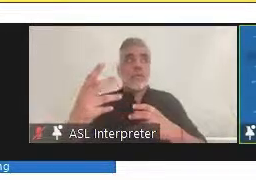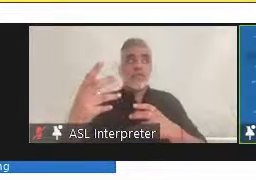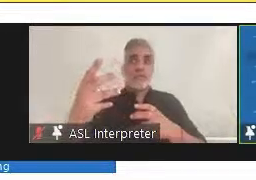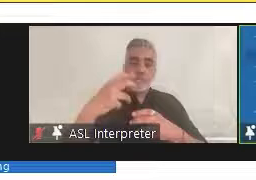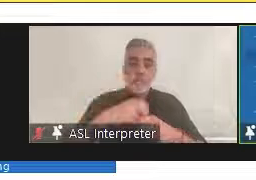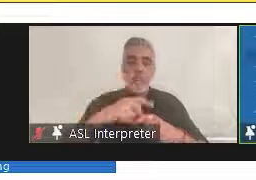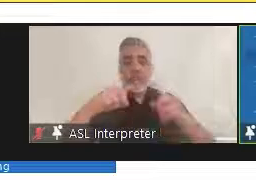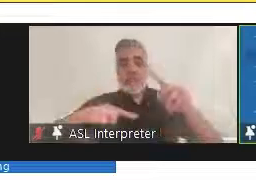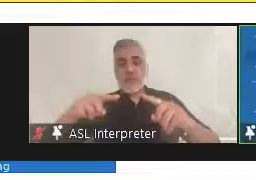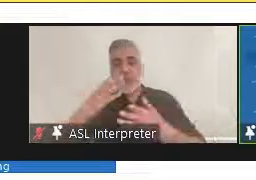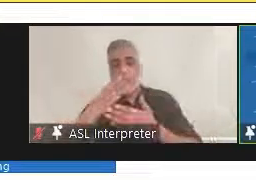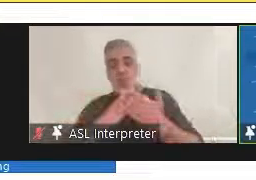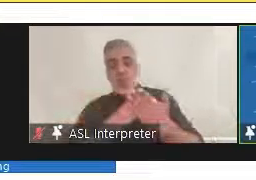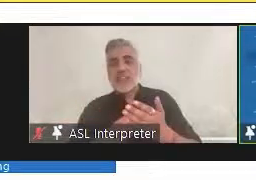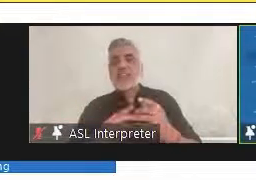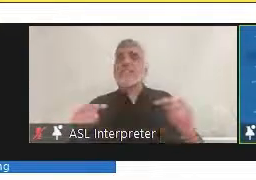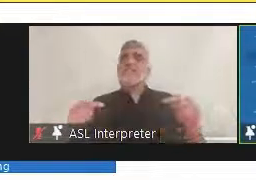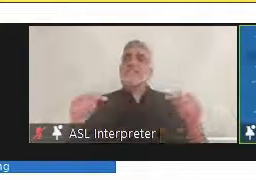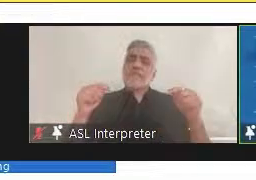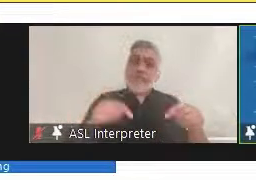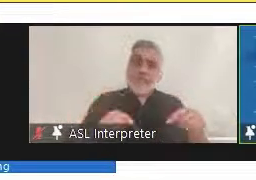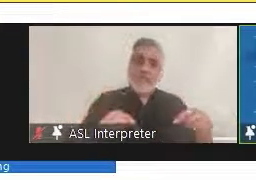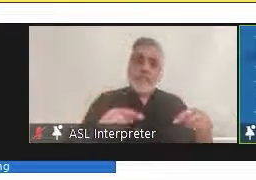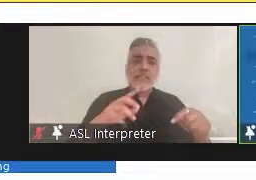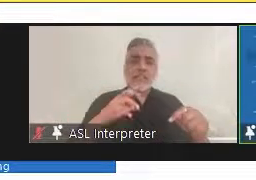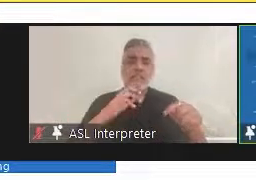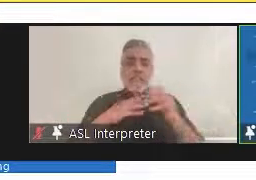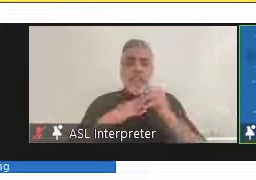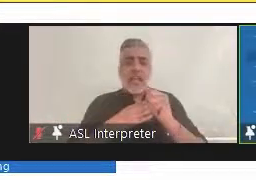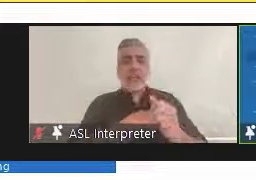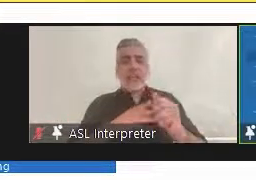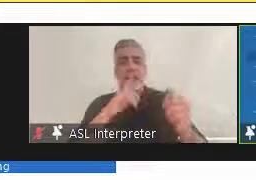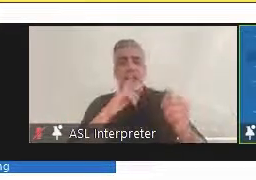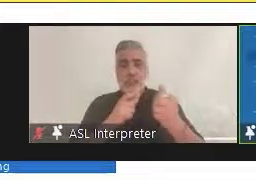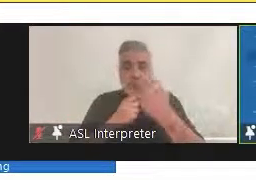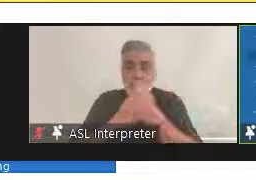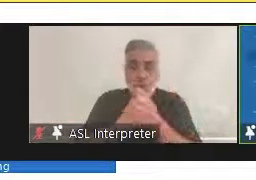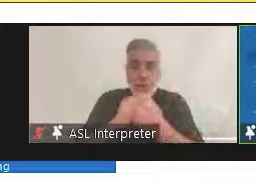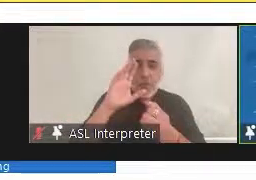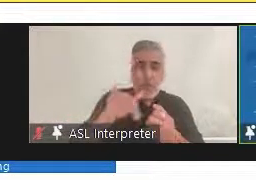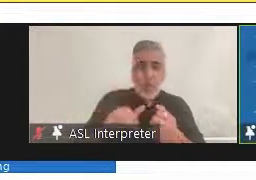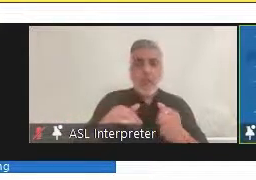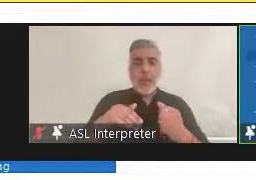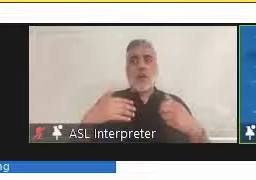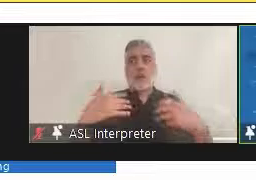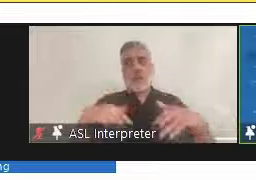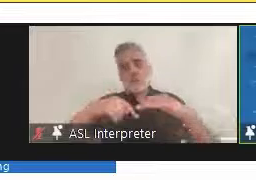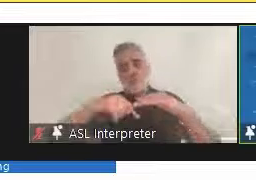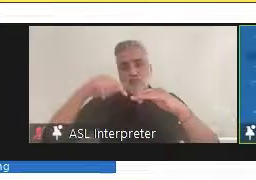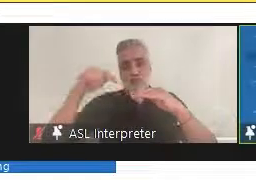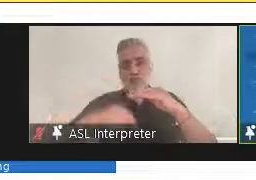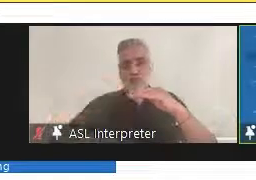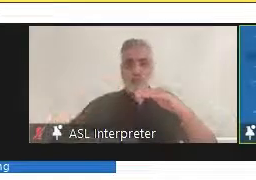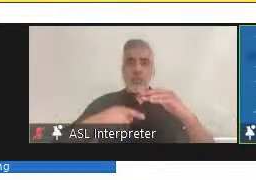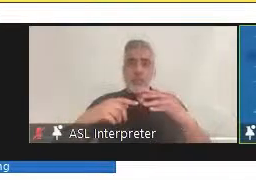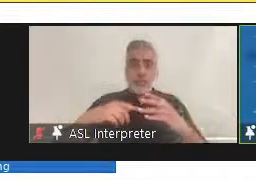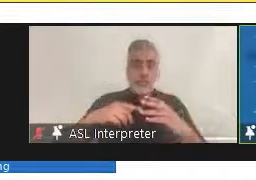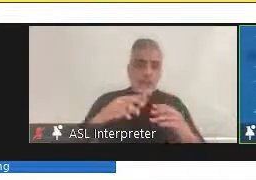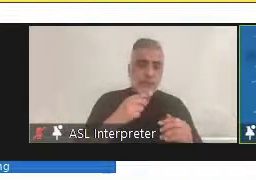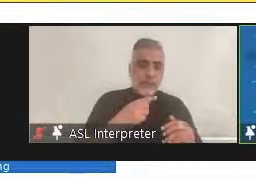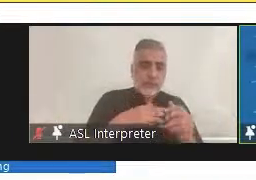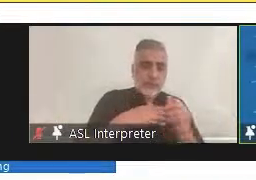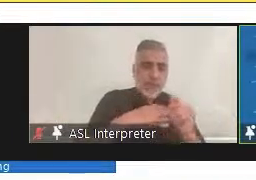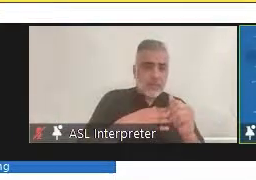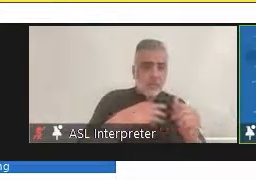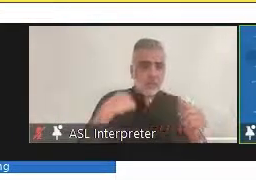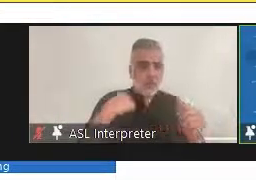components. This action-oriented guidance is actually supported by a very lengthy technical guidance where we really